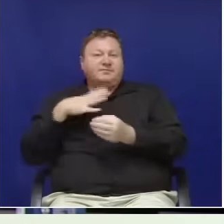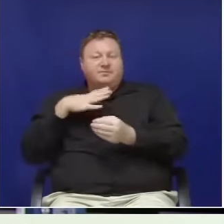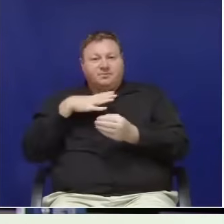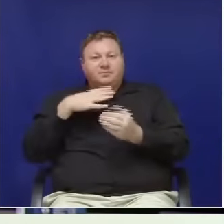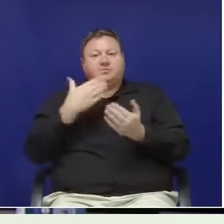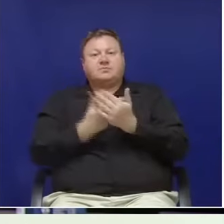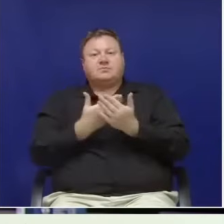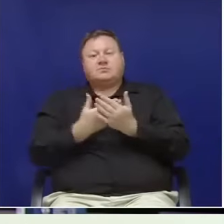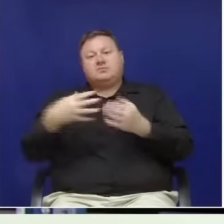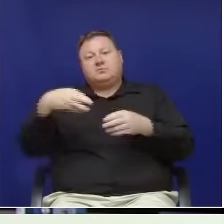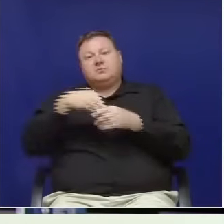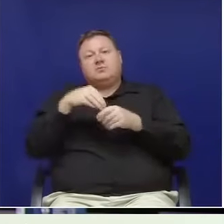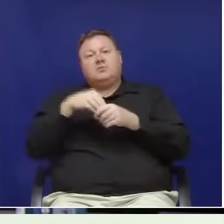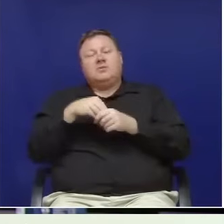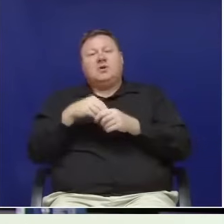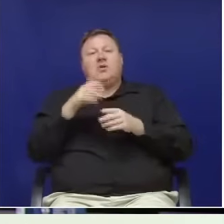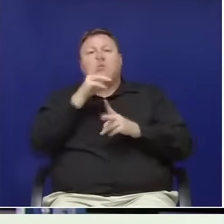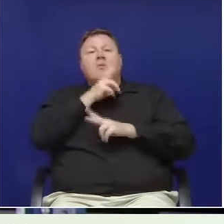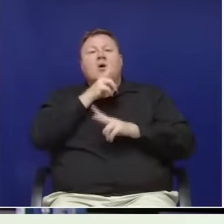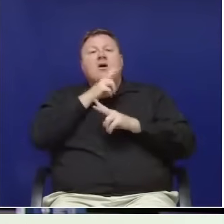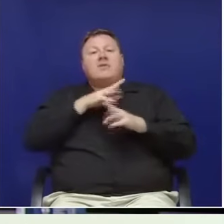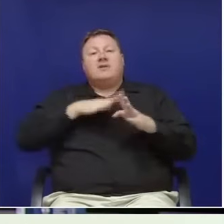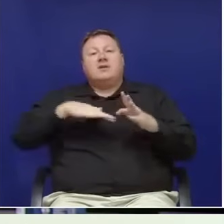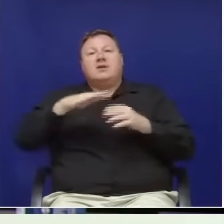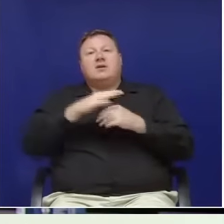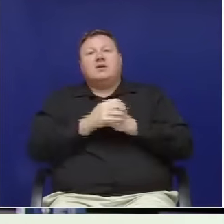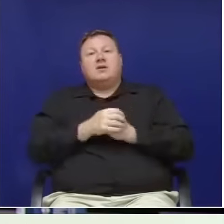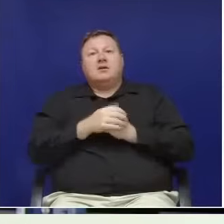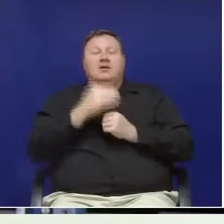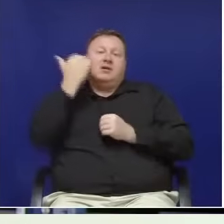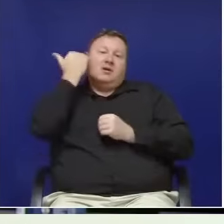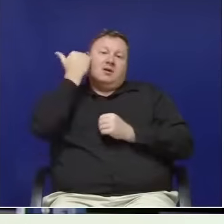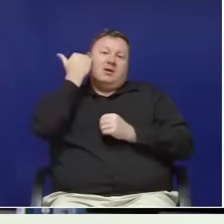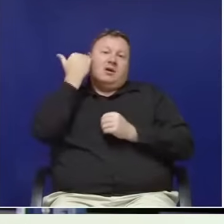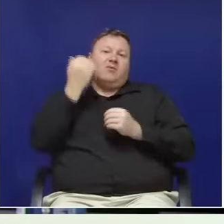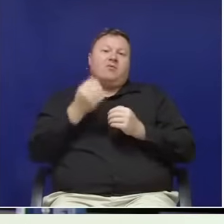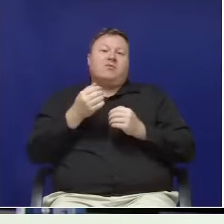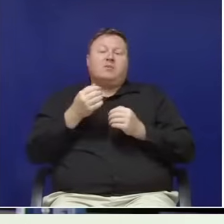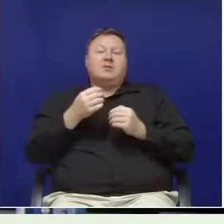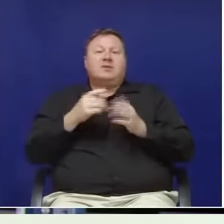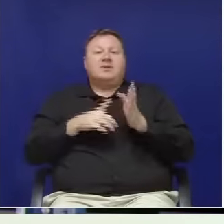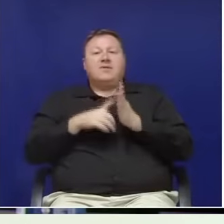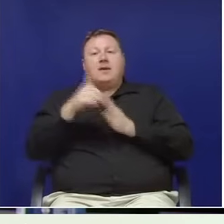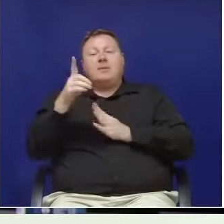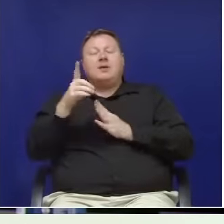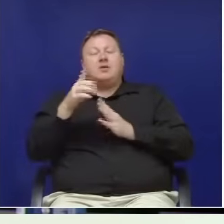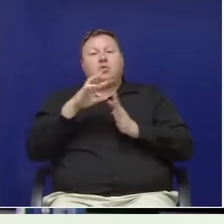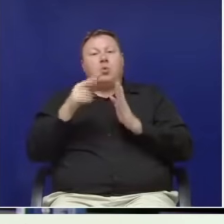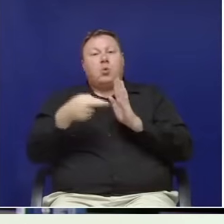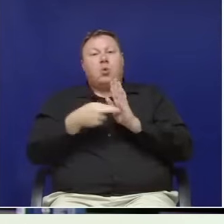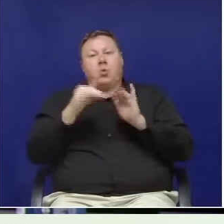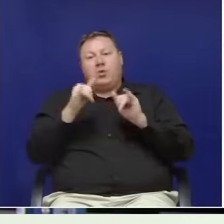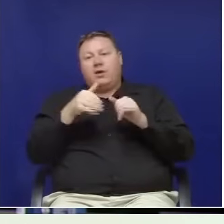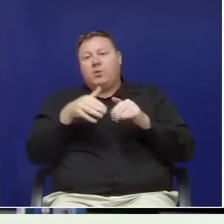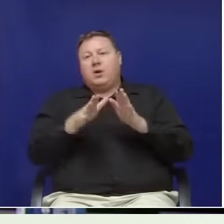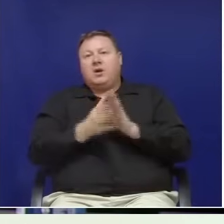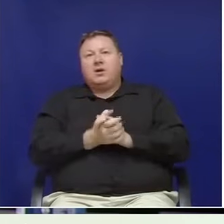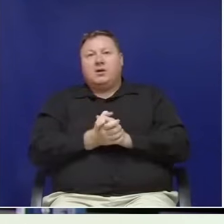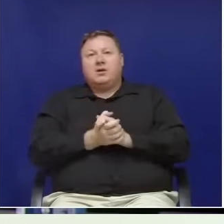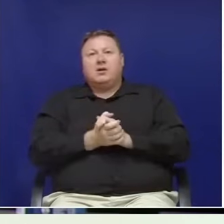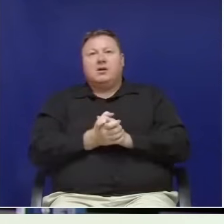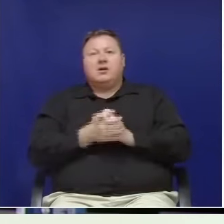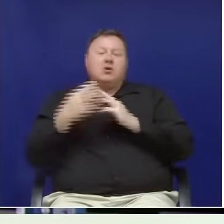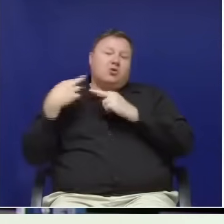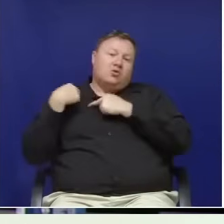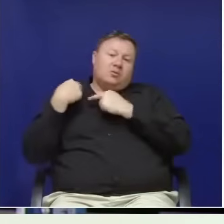absorbed, including by private sector. So government plays a developmental role in this regard, in taking the